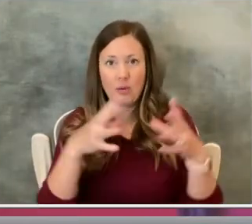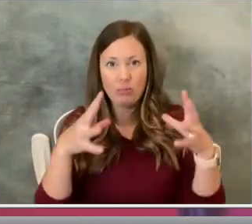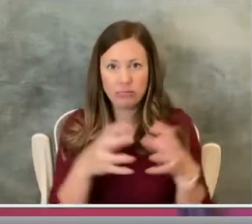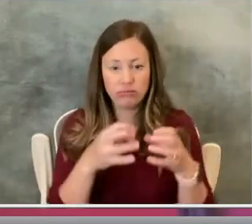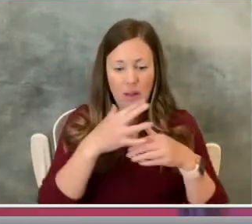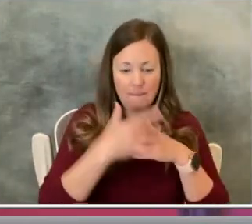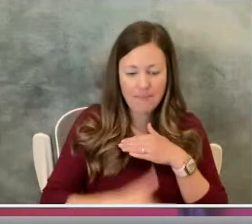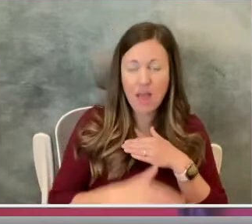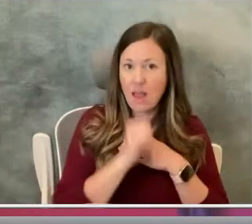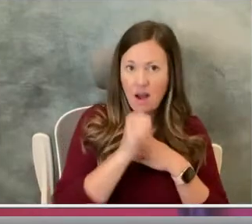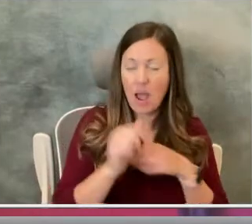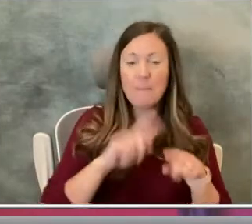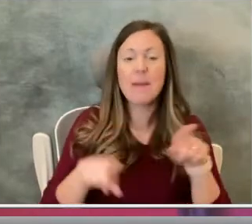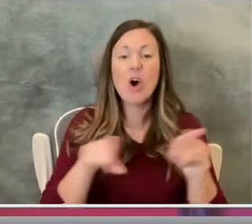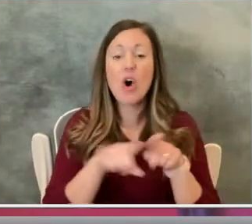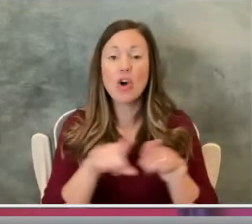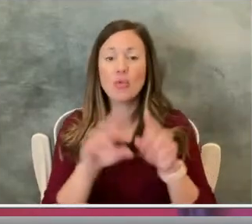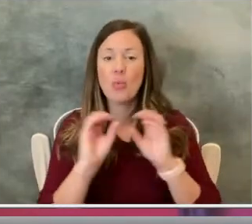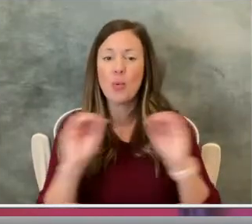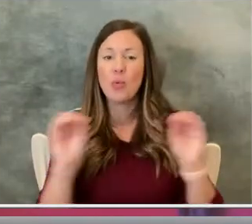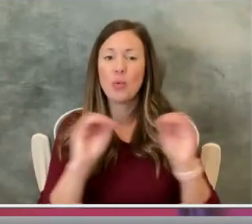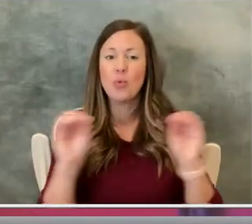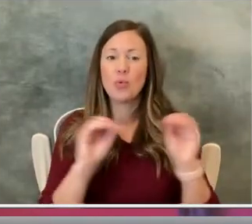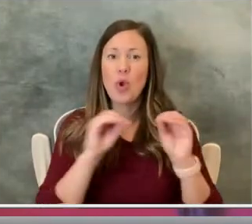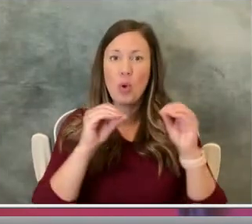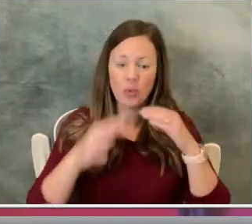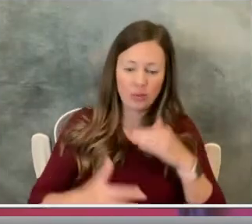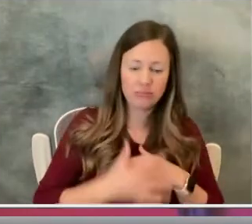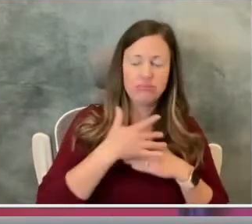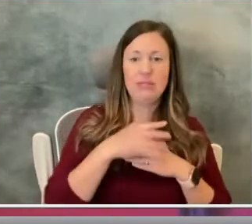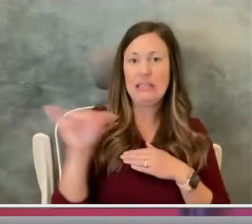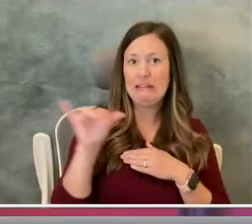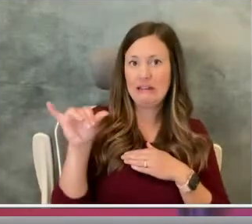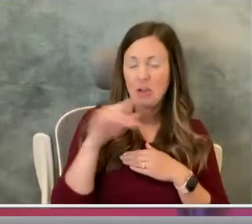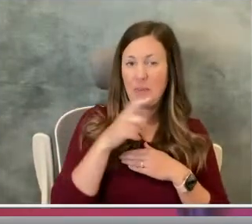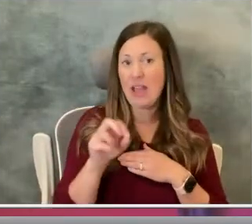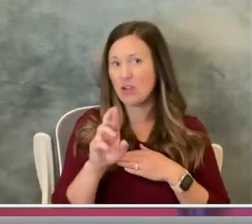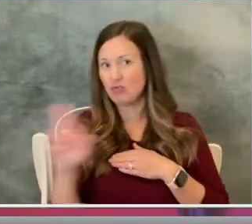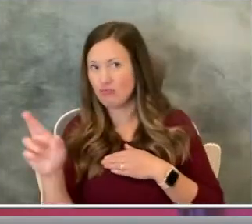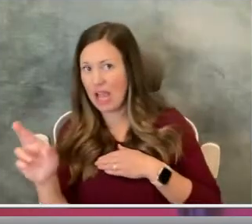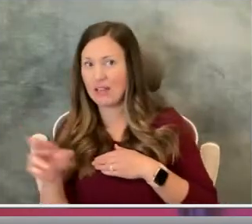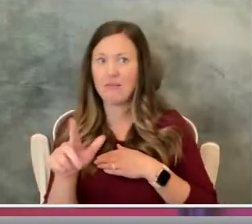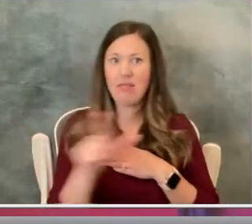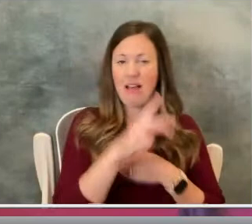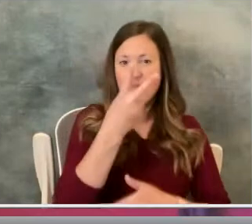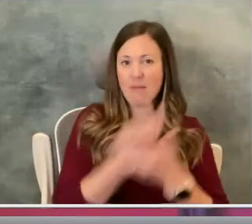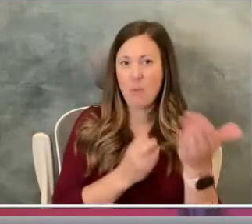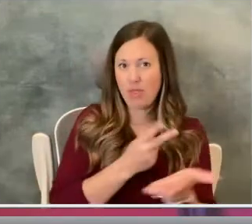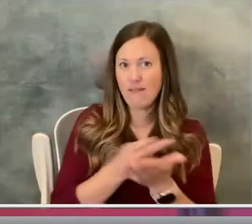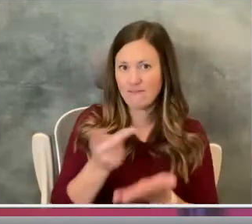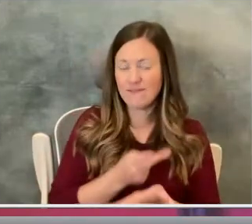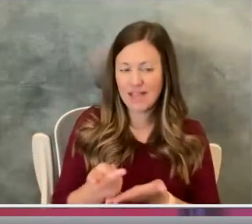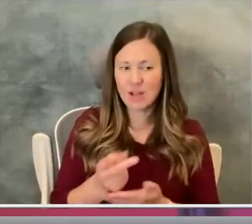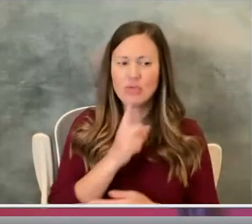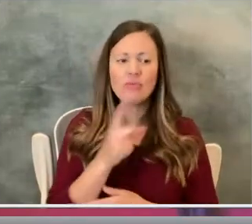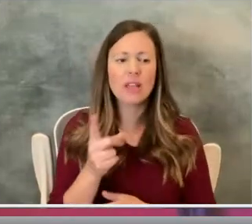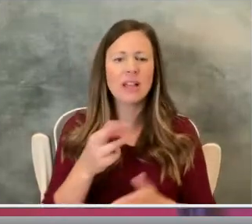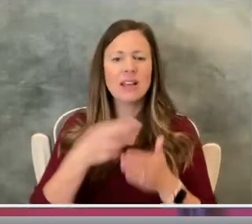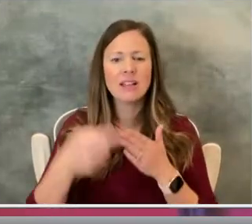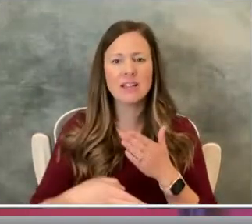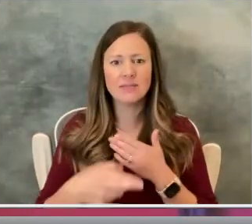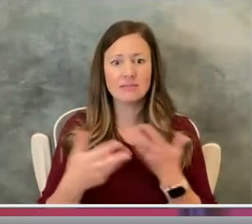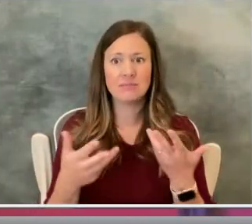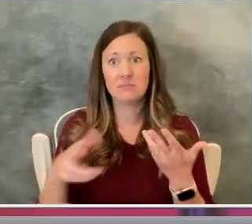not having any sort of throughput, because the right side is also in failure. And it's a consequence of being an otherwise